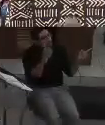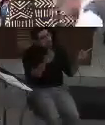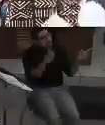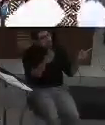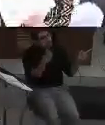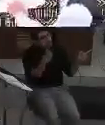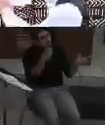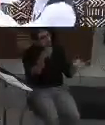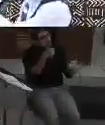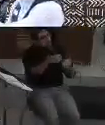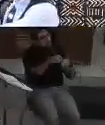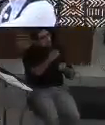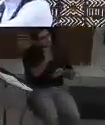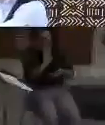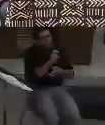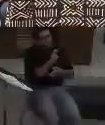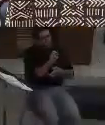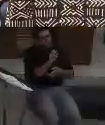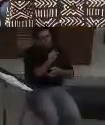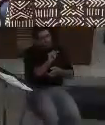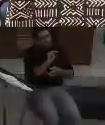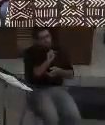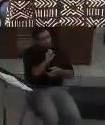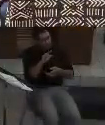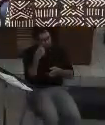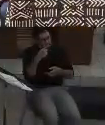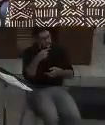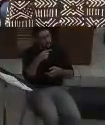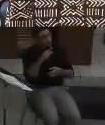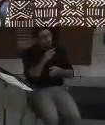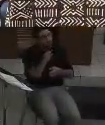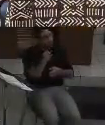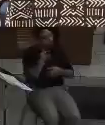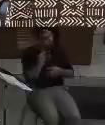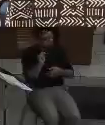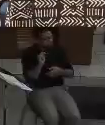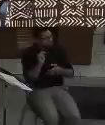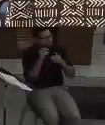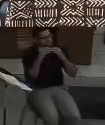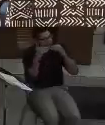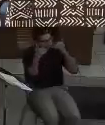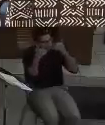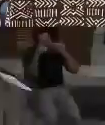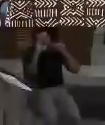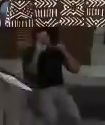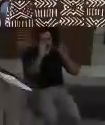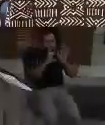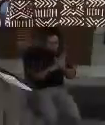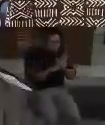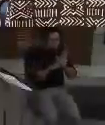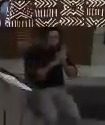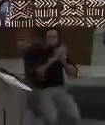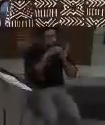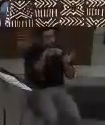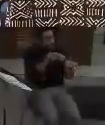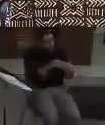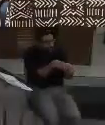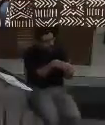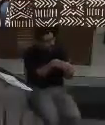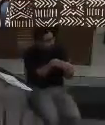your bulletin. There's our announcement, a rap, a song, a link, a smile, a picture, a paragraph,